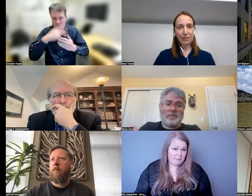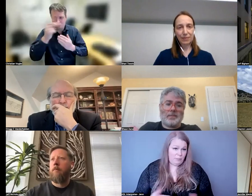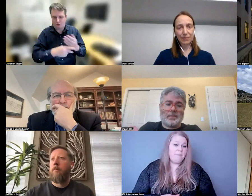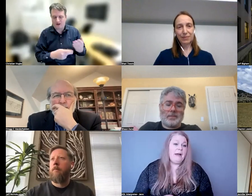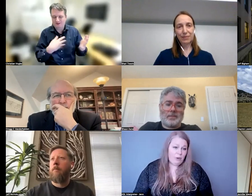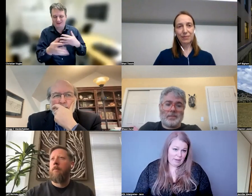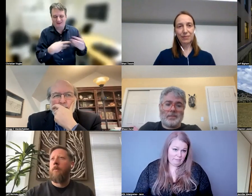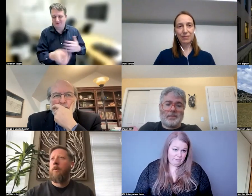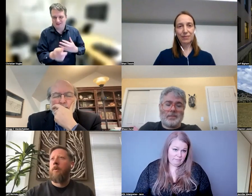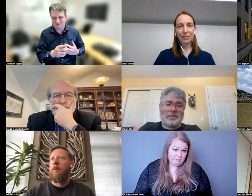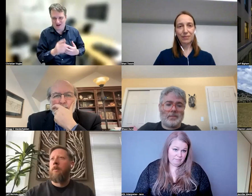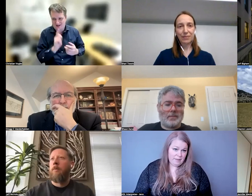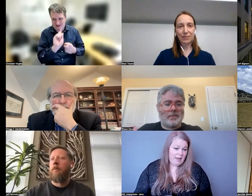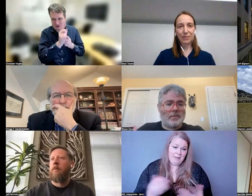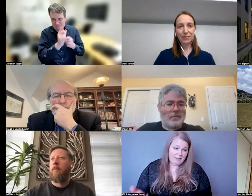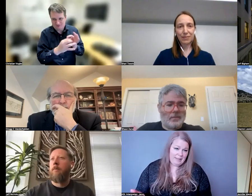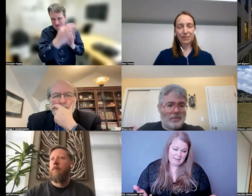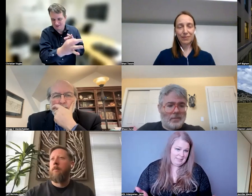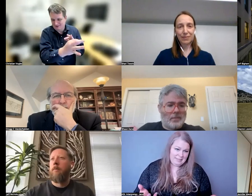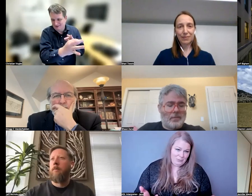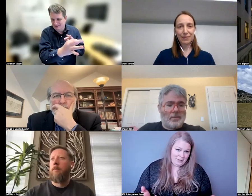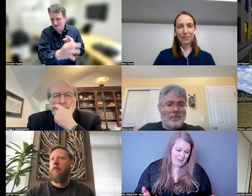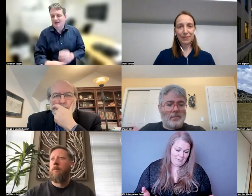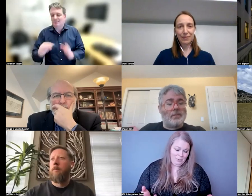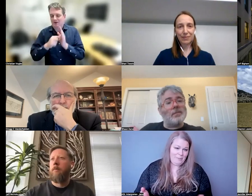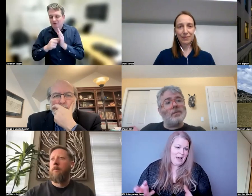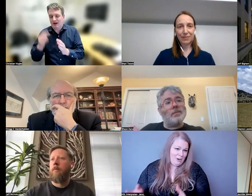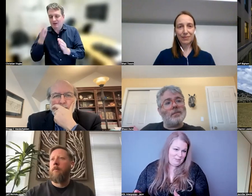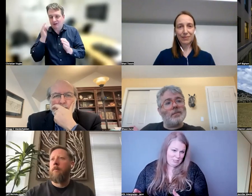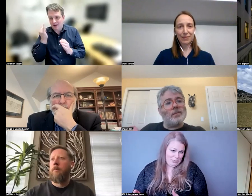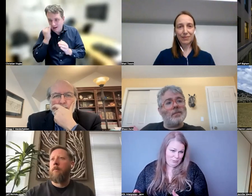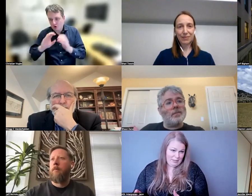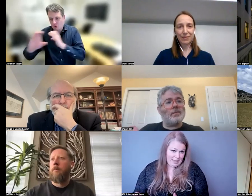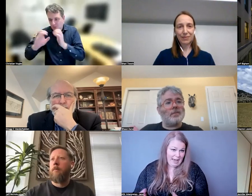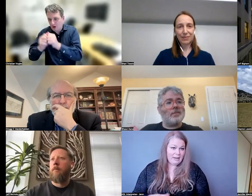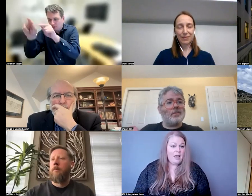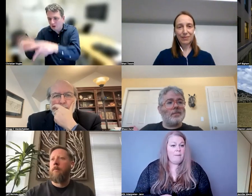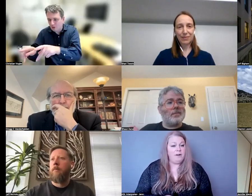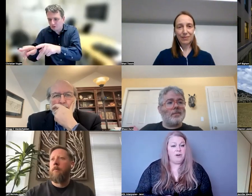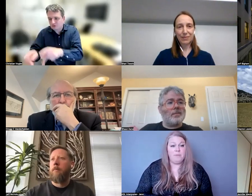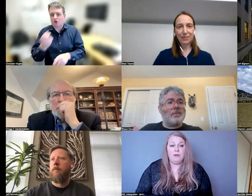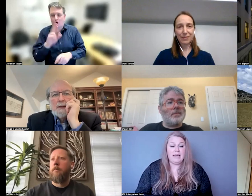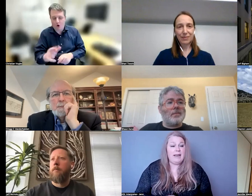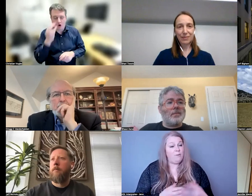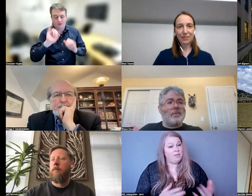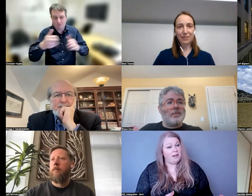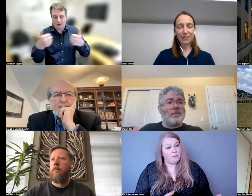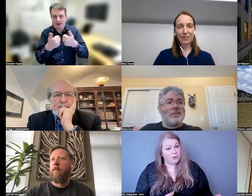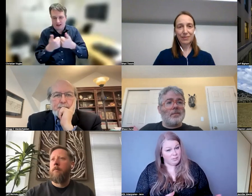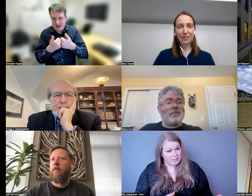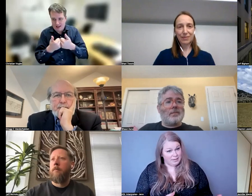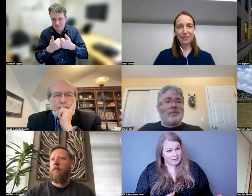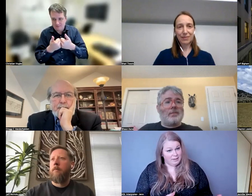For example, with the microwave, the latency doesn't really matter in a situation like that. But if you're communicating with